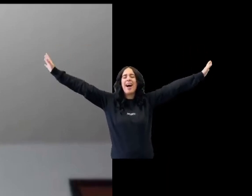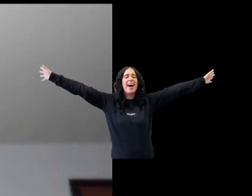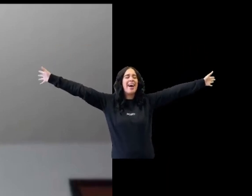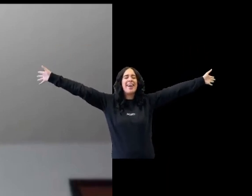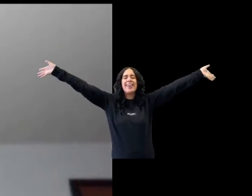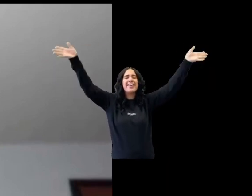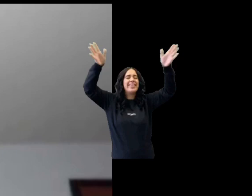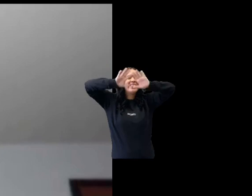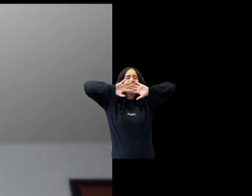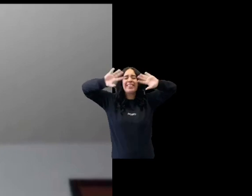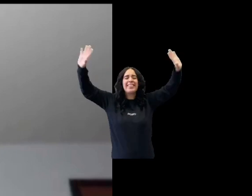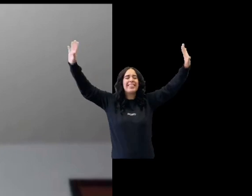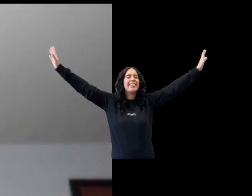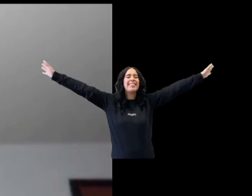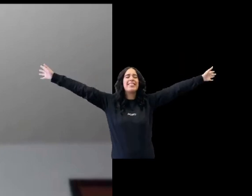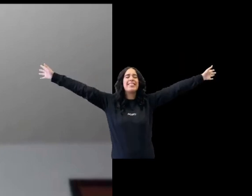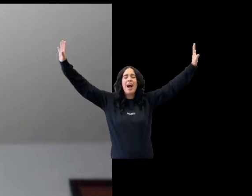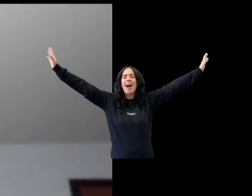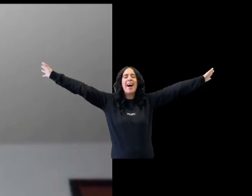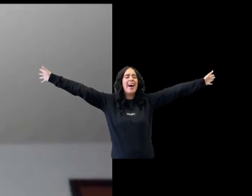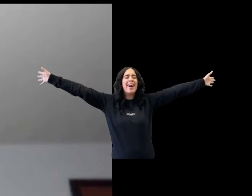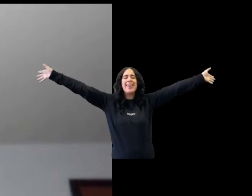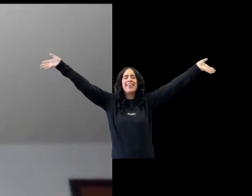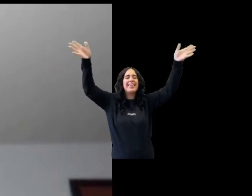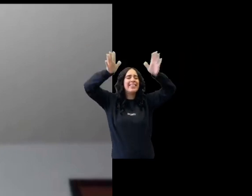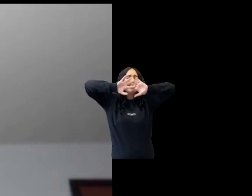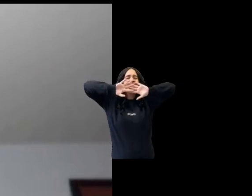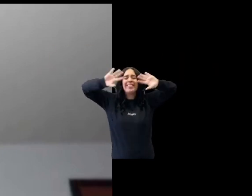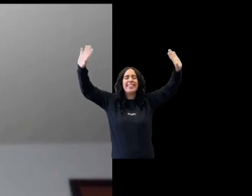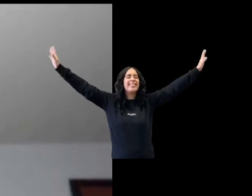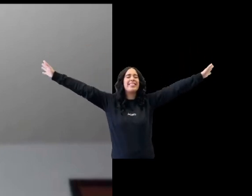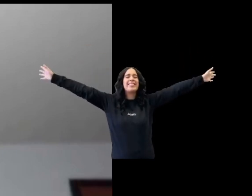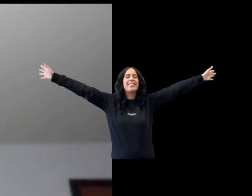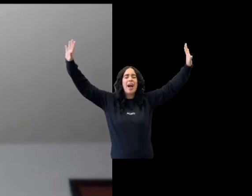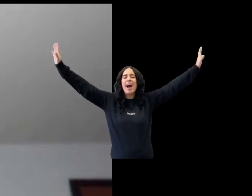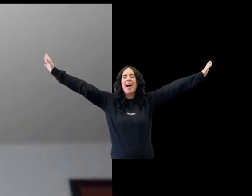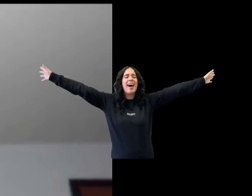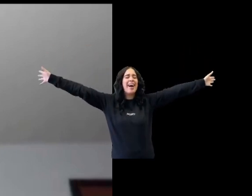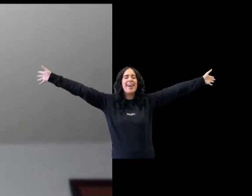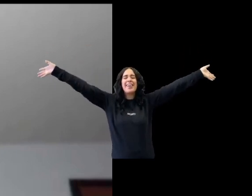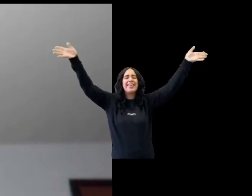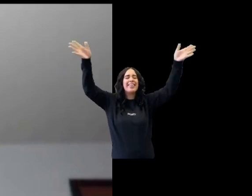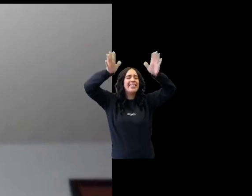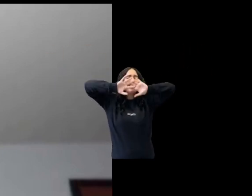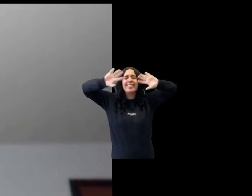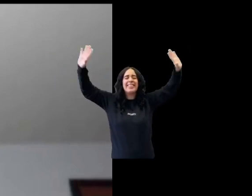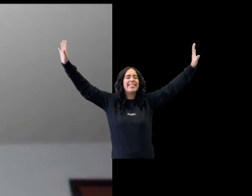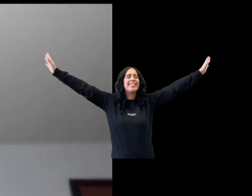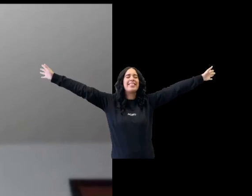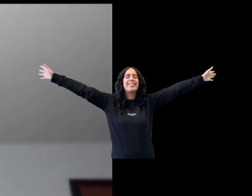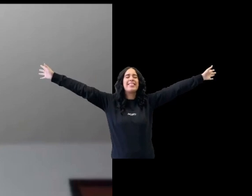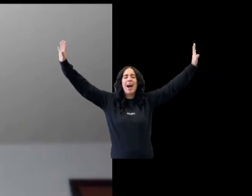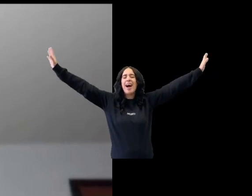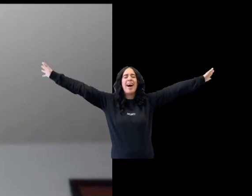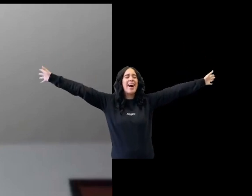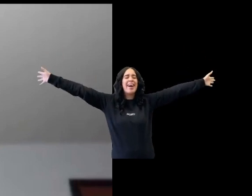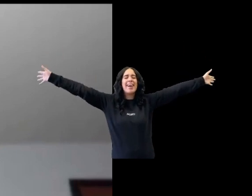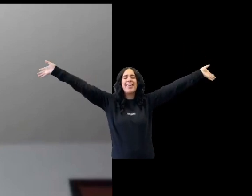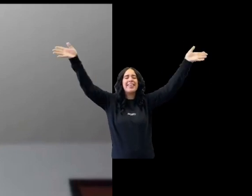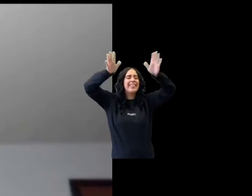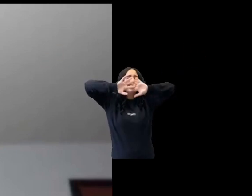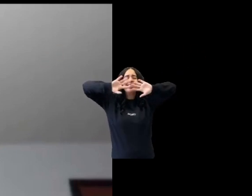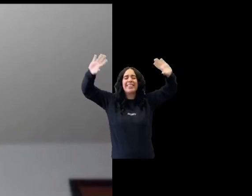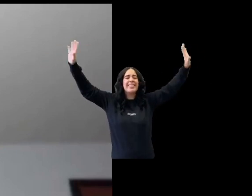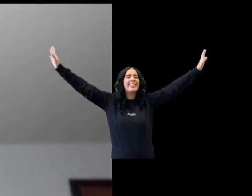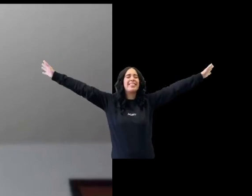What are you talking about? Make it make sense, sweetheart. I cannot, I will